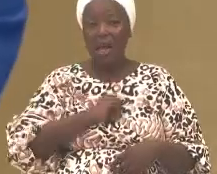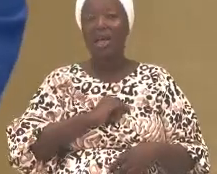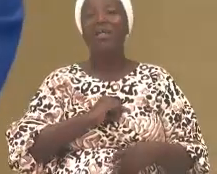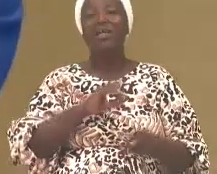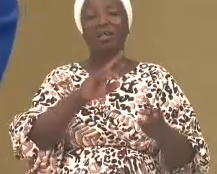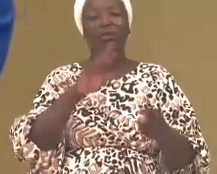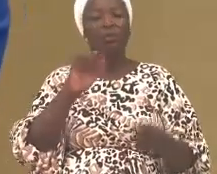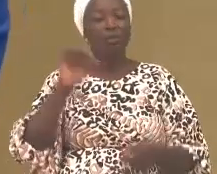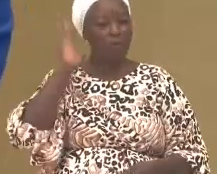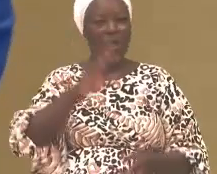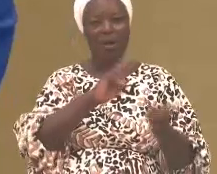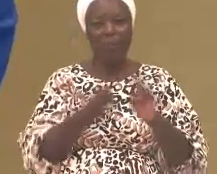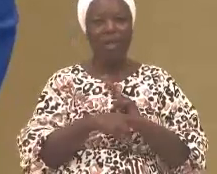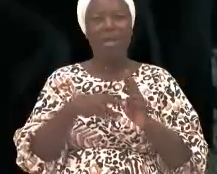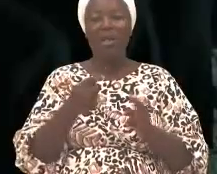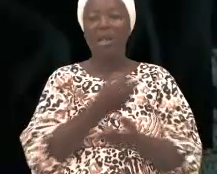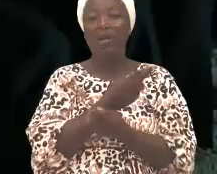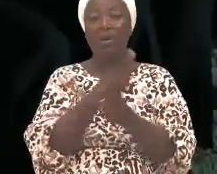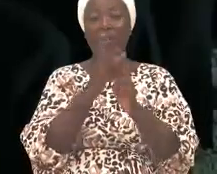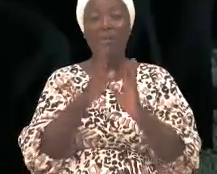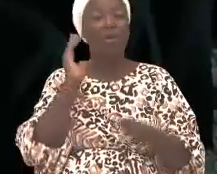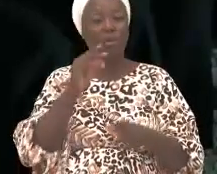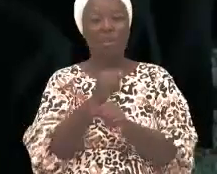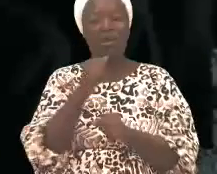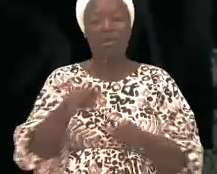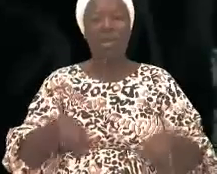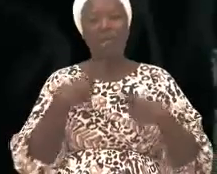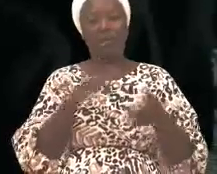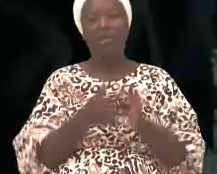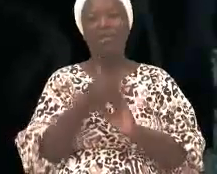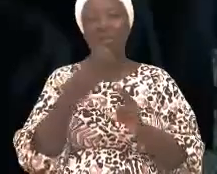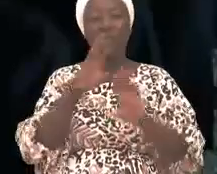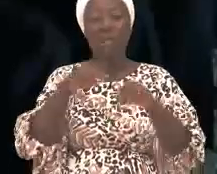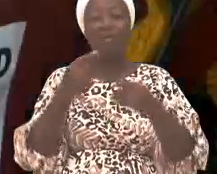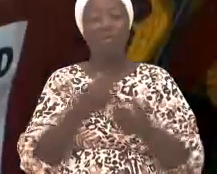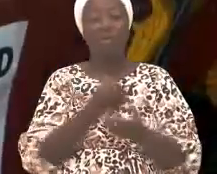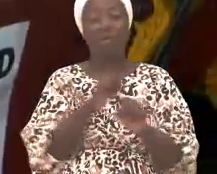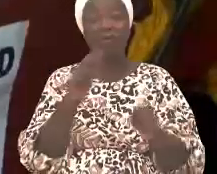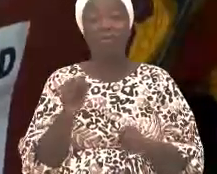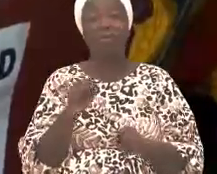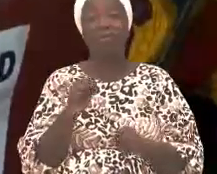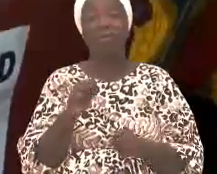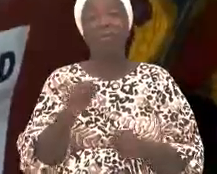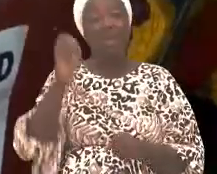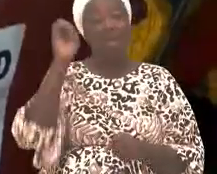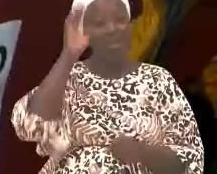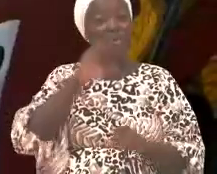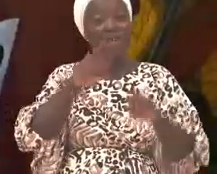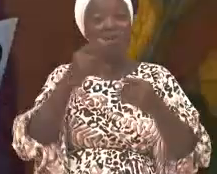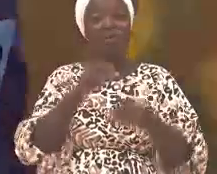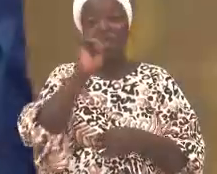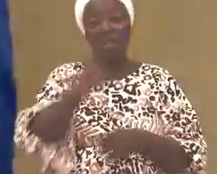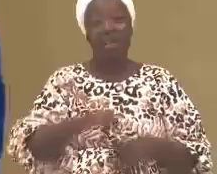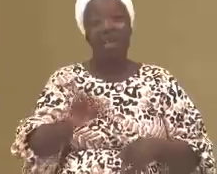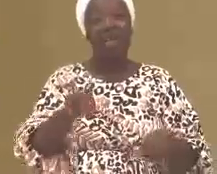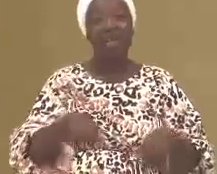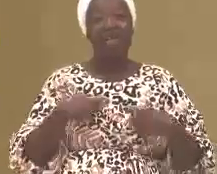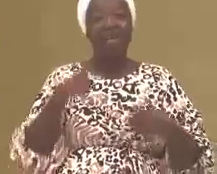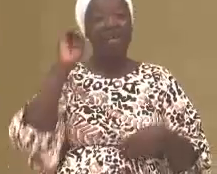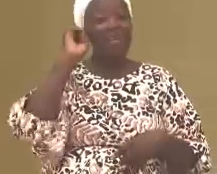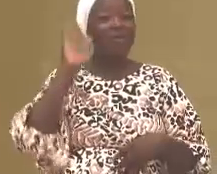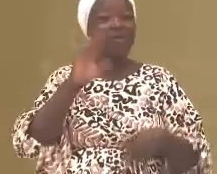Redeemer will take your life. He will give you salvation. He'll give you eternal life. It will give